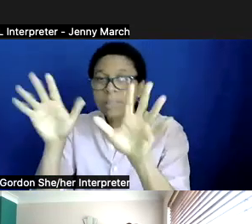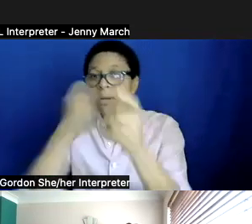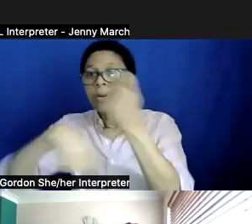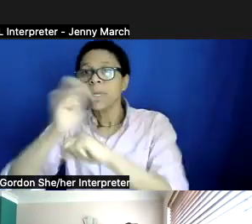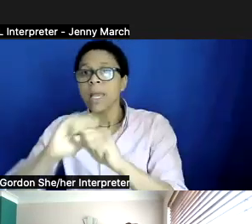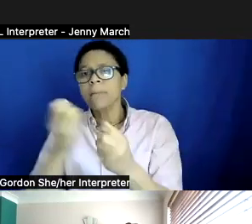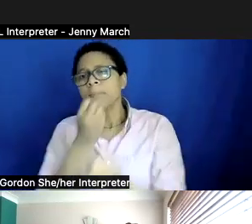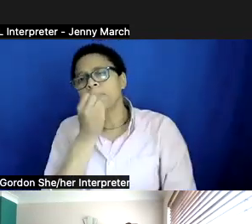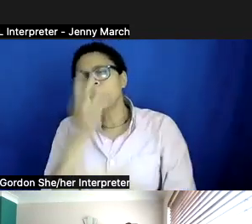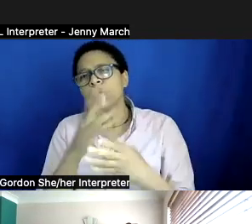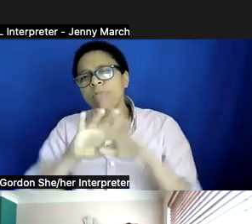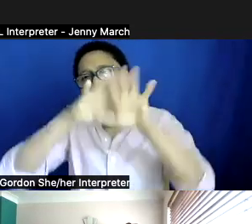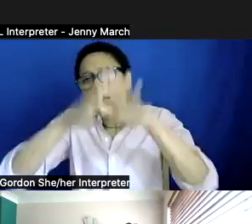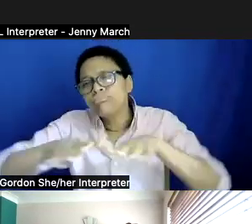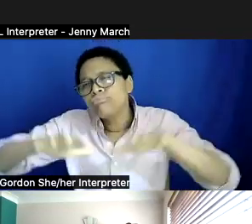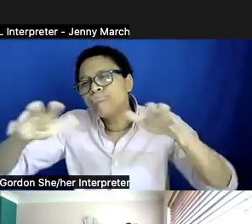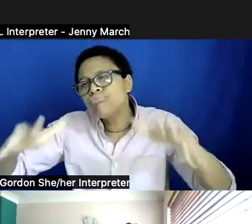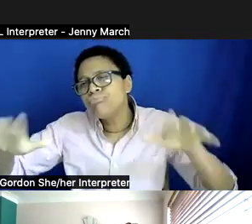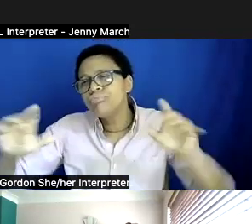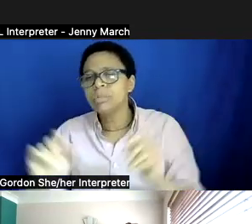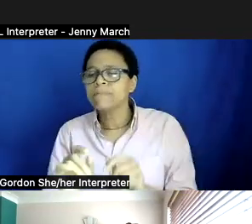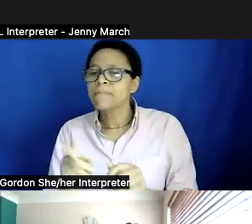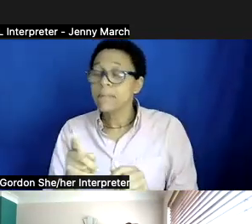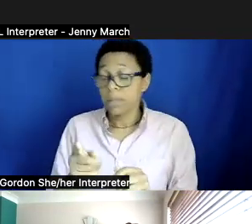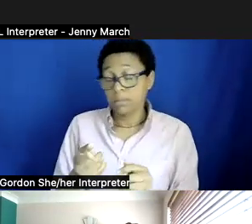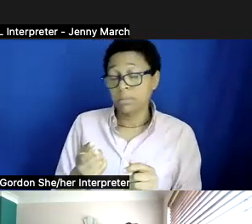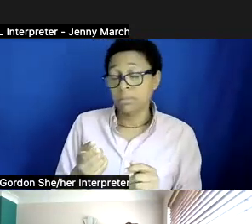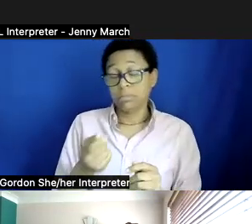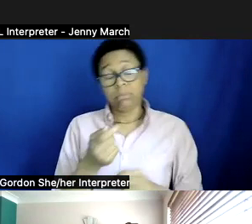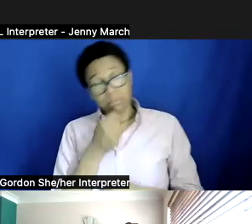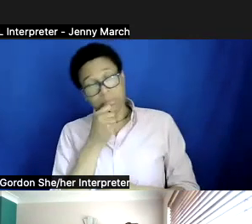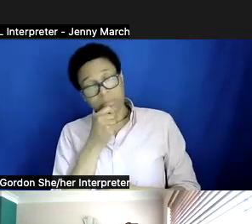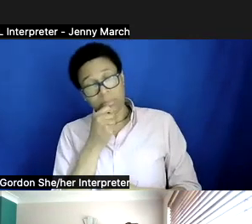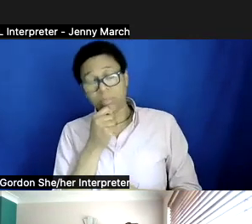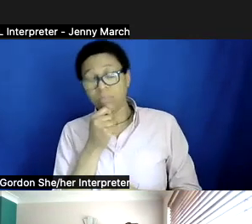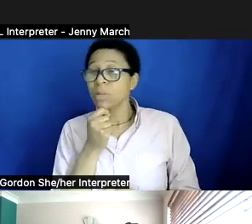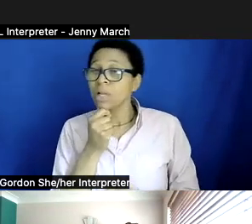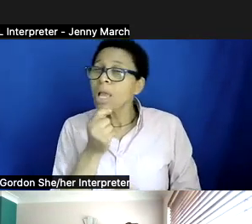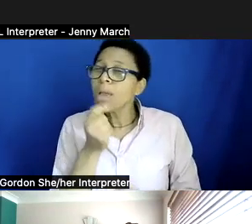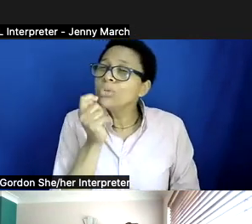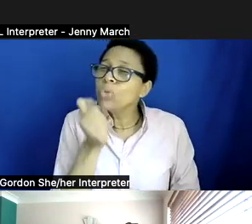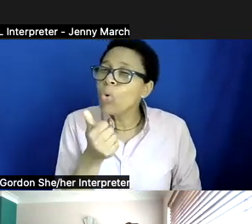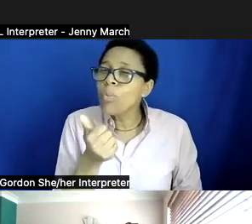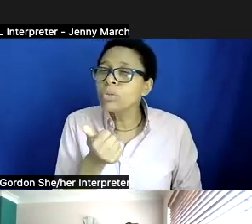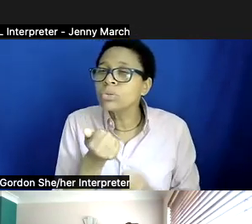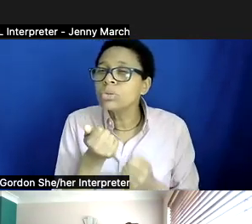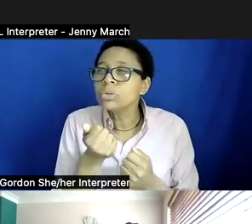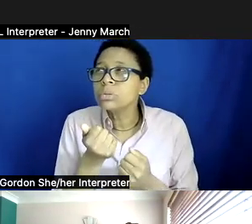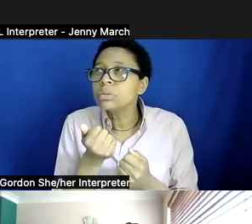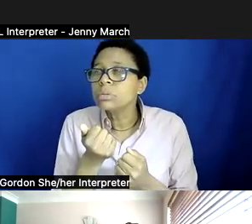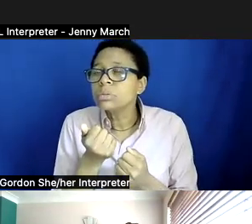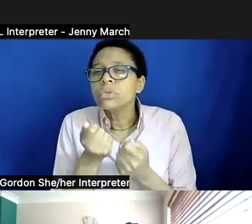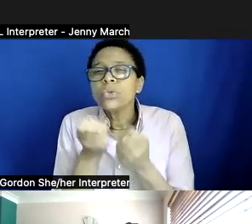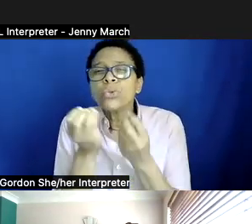And it all seemed, it kind of painted the picture for us that it was almost too good an example. And then it made us